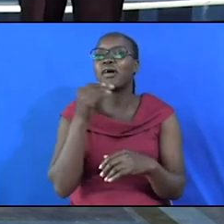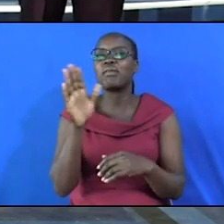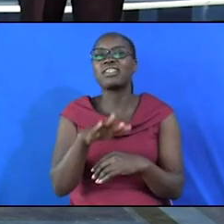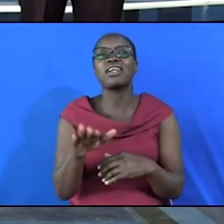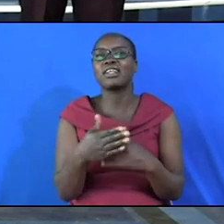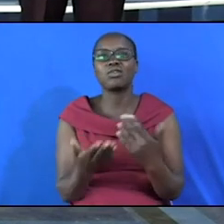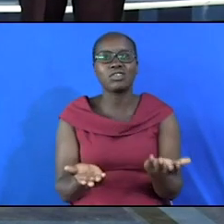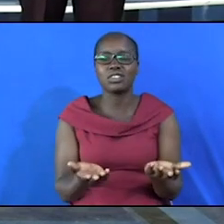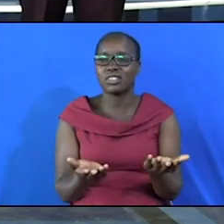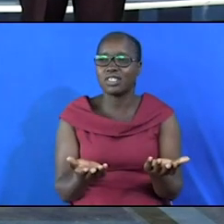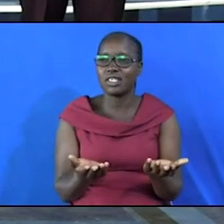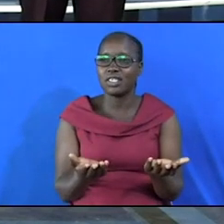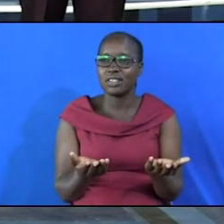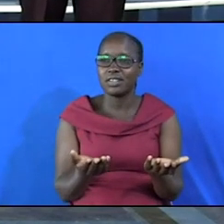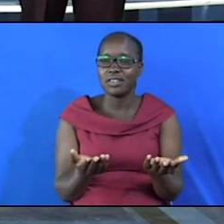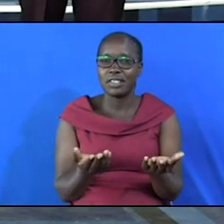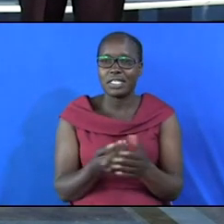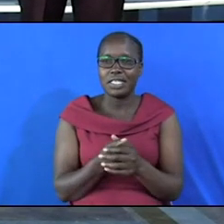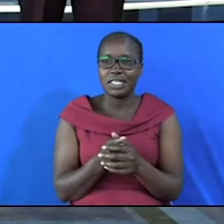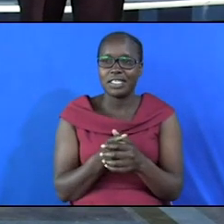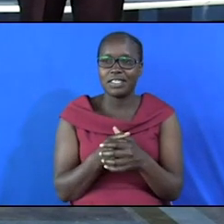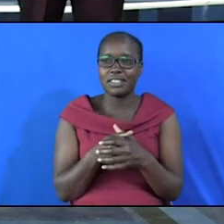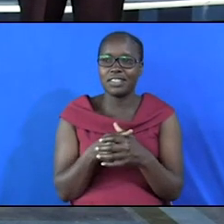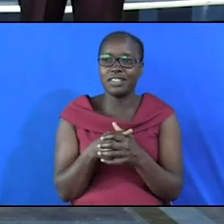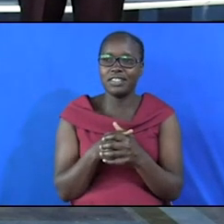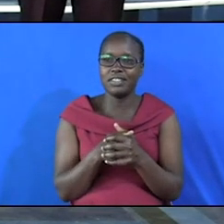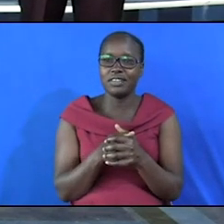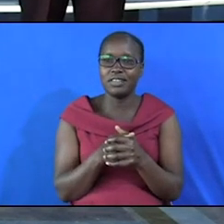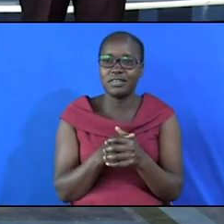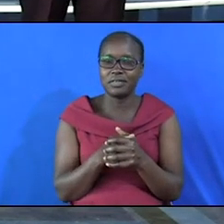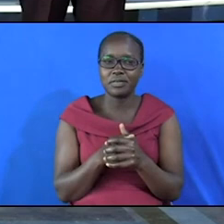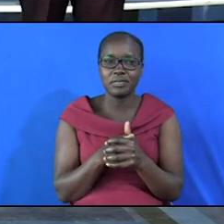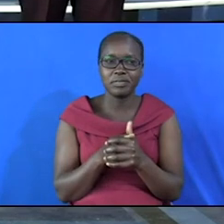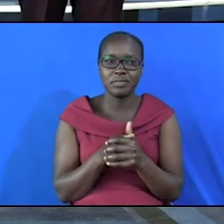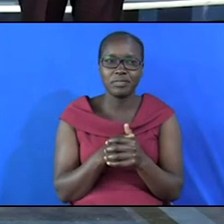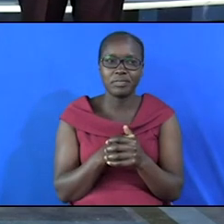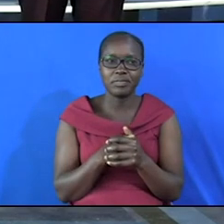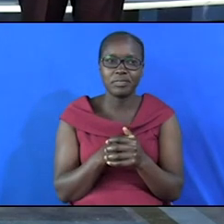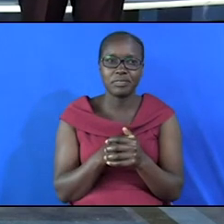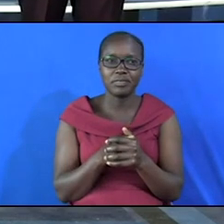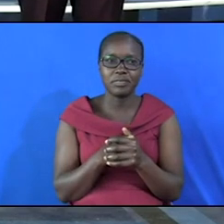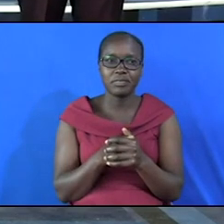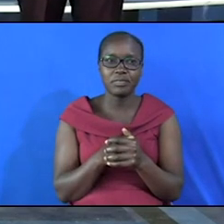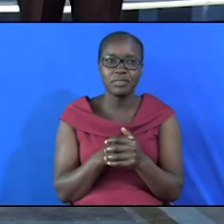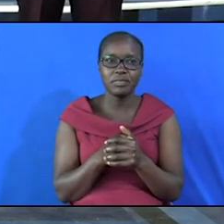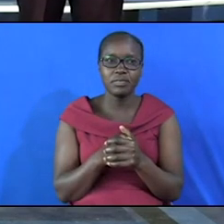Some of you are not reading their Bibles. You carry your gadget, but you left the Bible at home.